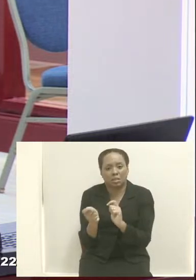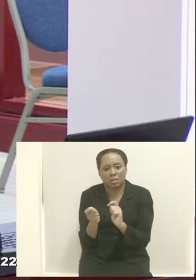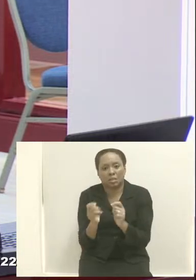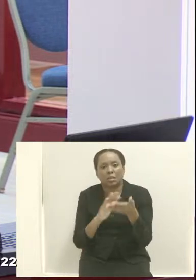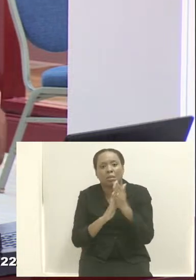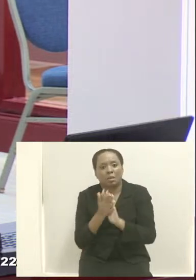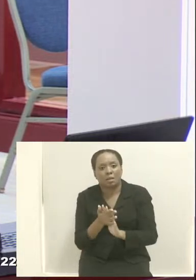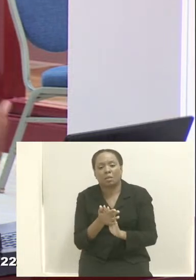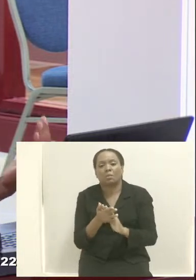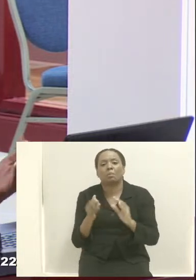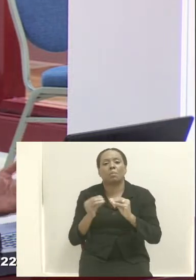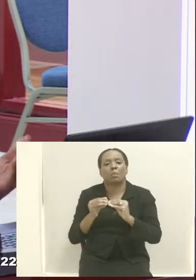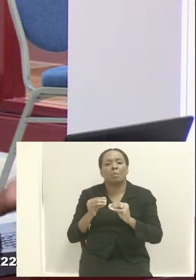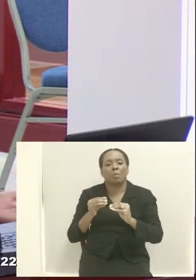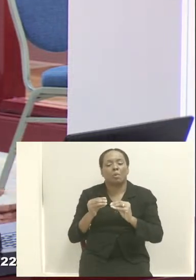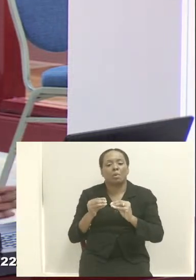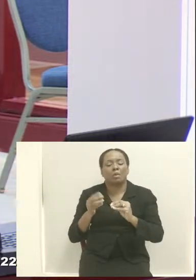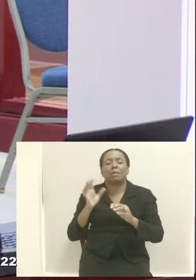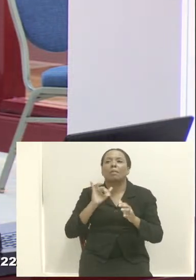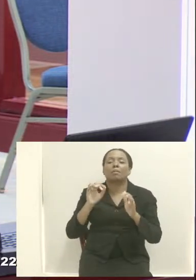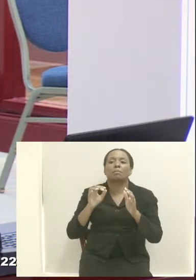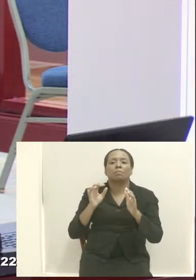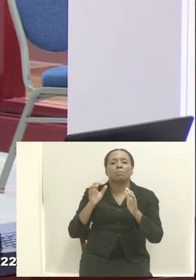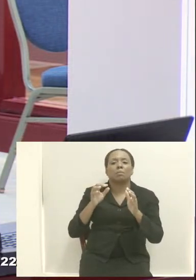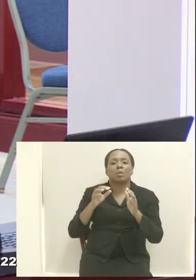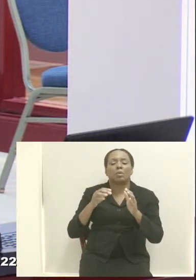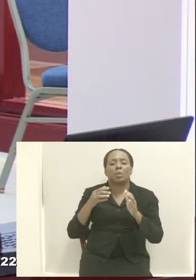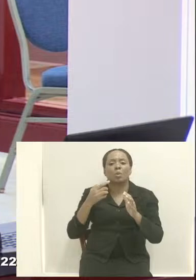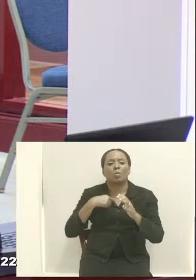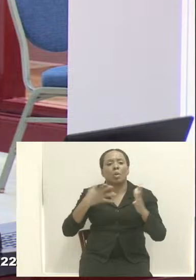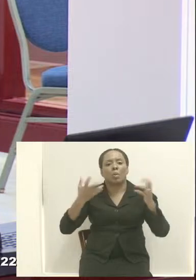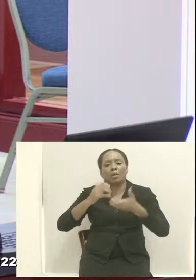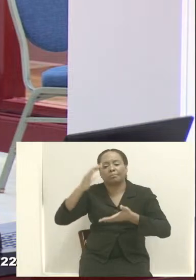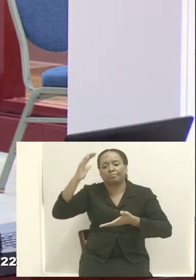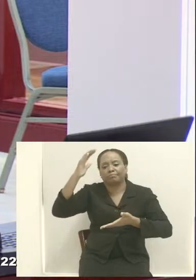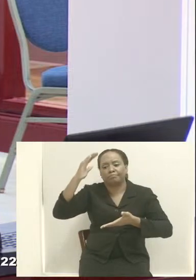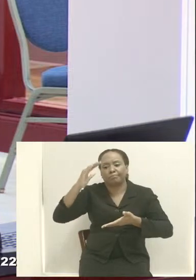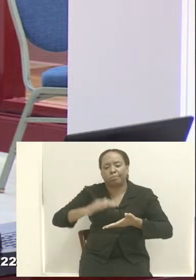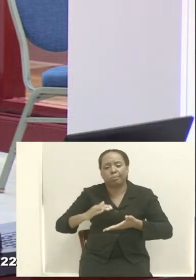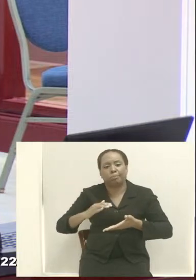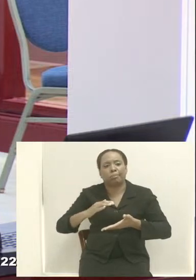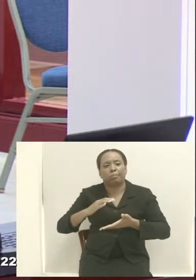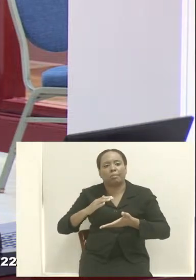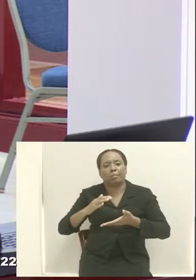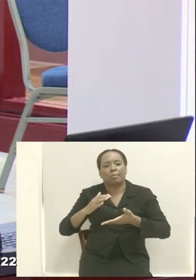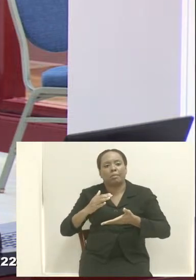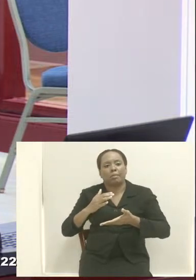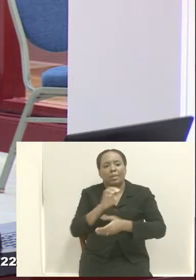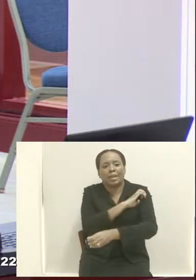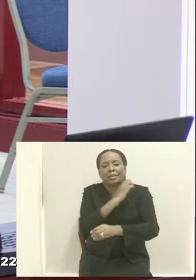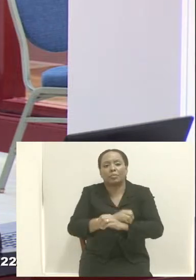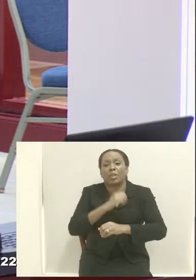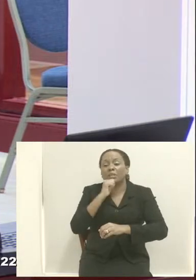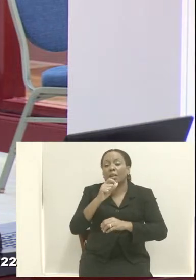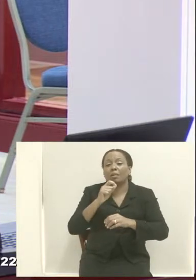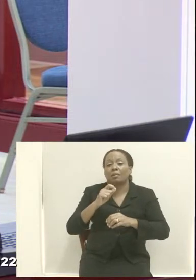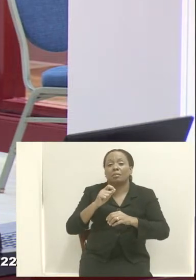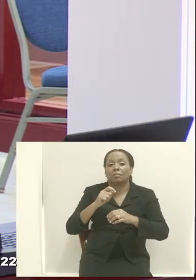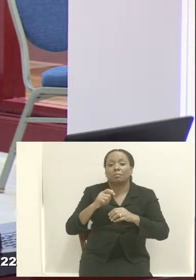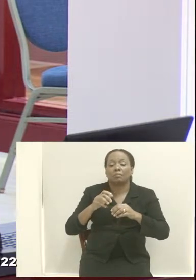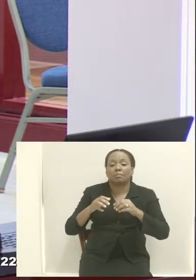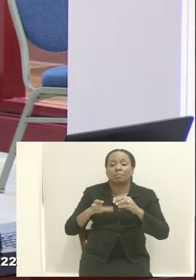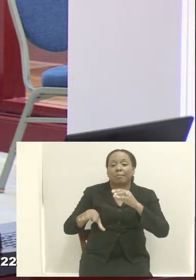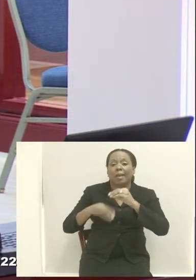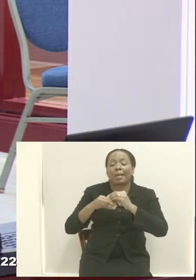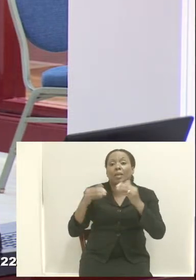to the LED street lights. We weren't adding new lights. So We would have changed out streetlights across the